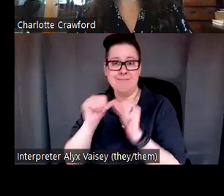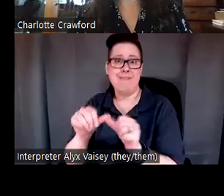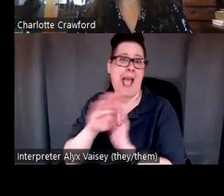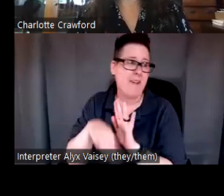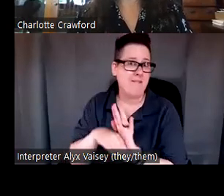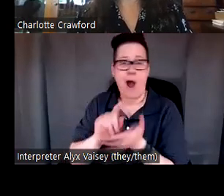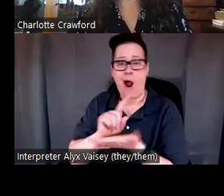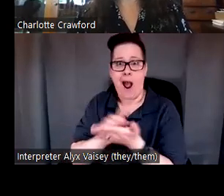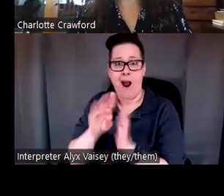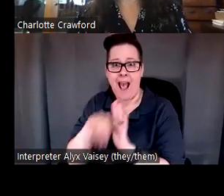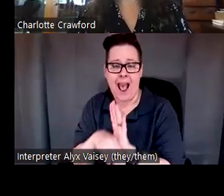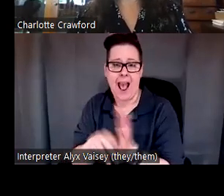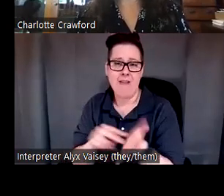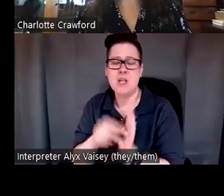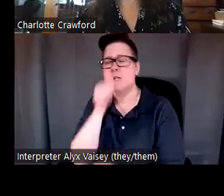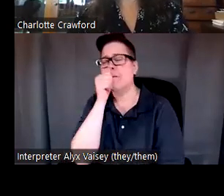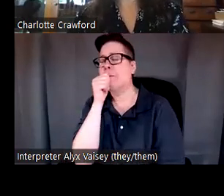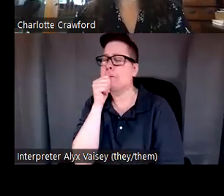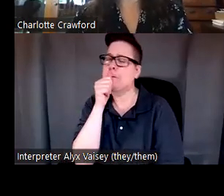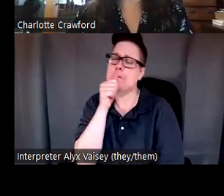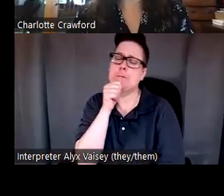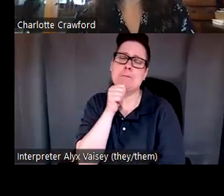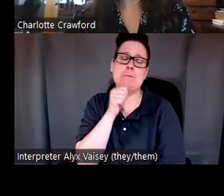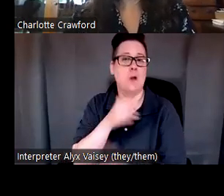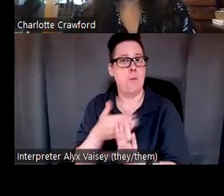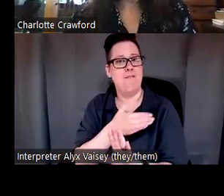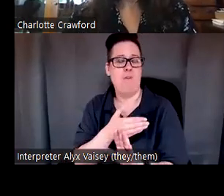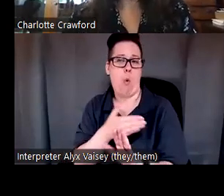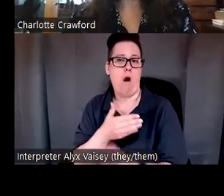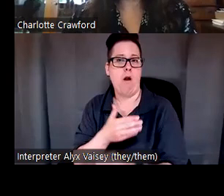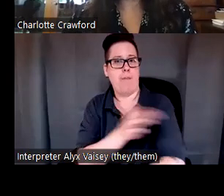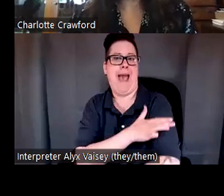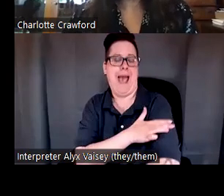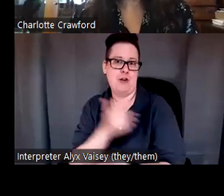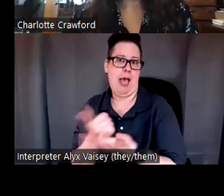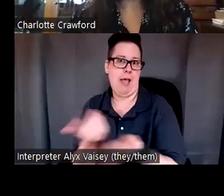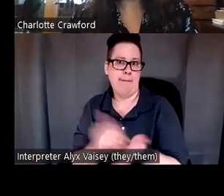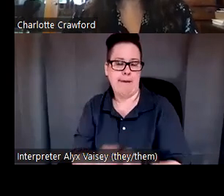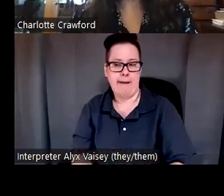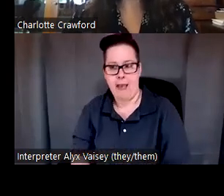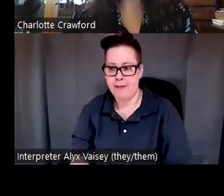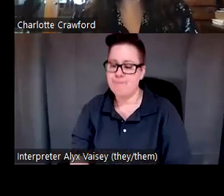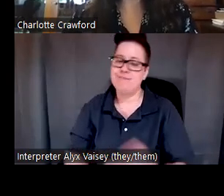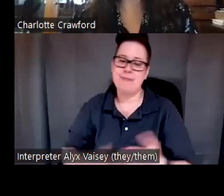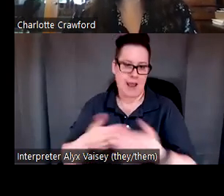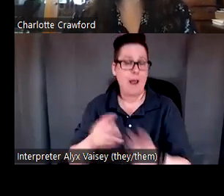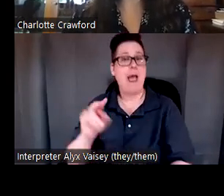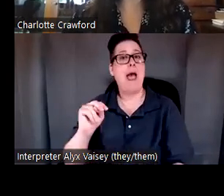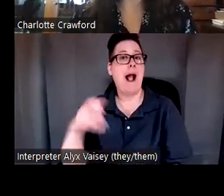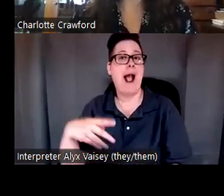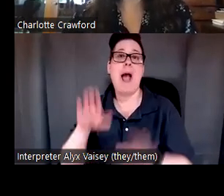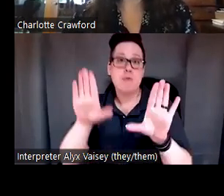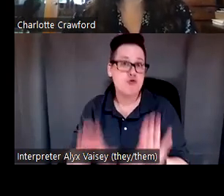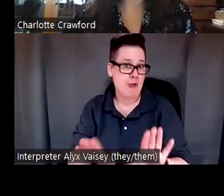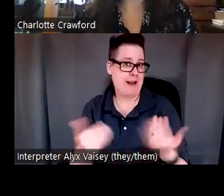30 to 90 minutes of her life before they can start helping her again. So anyways, the NCAP's a great program, at least